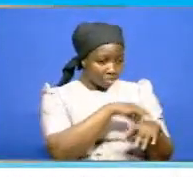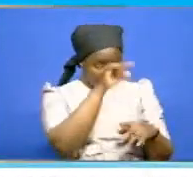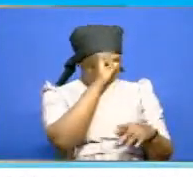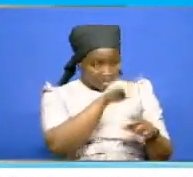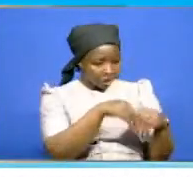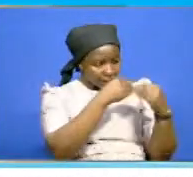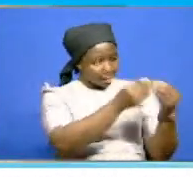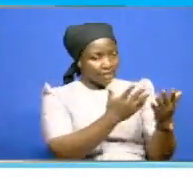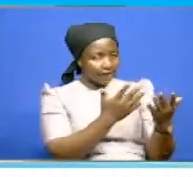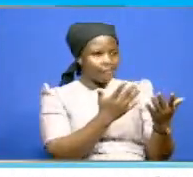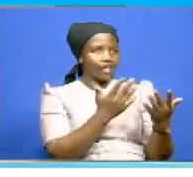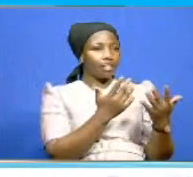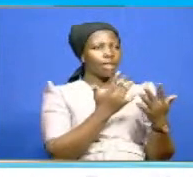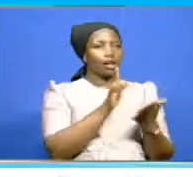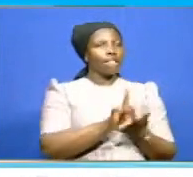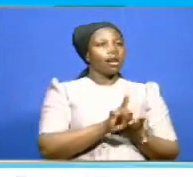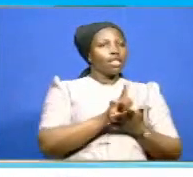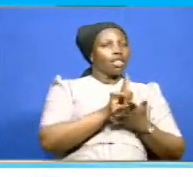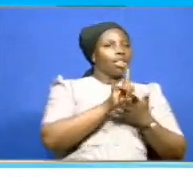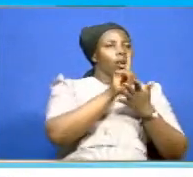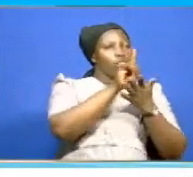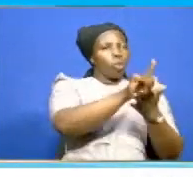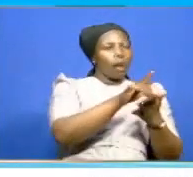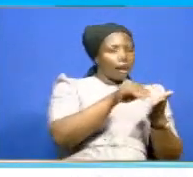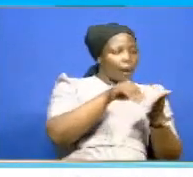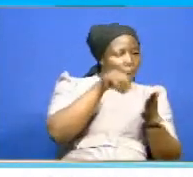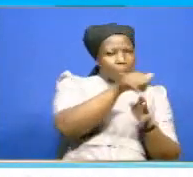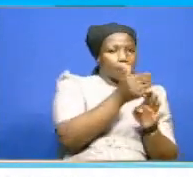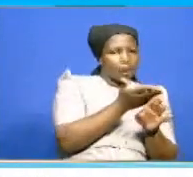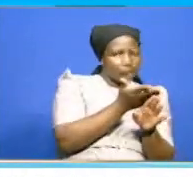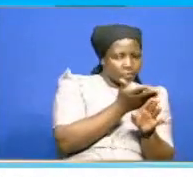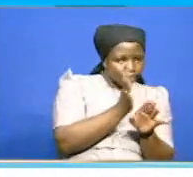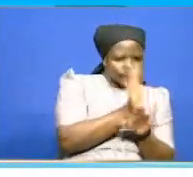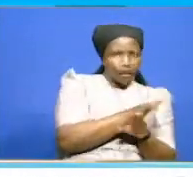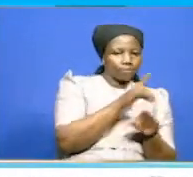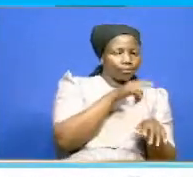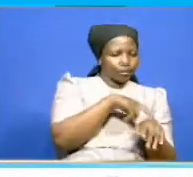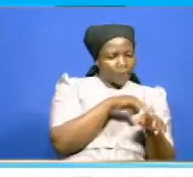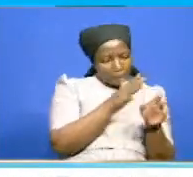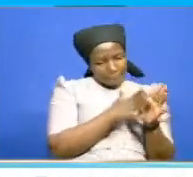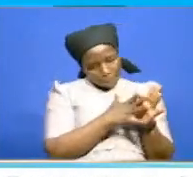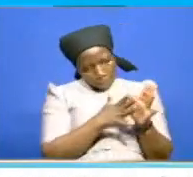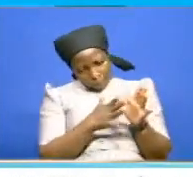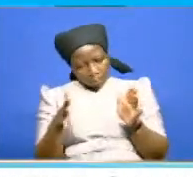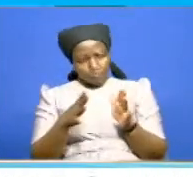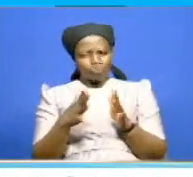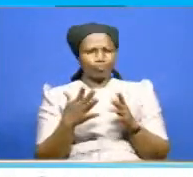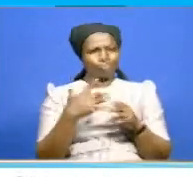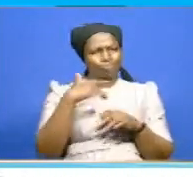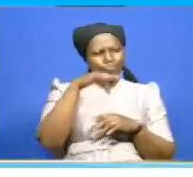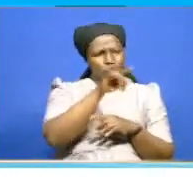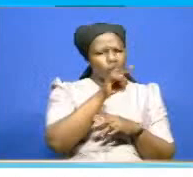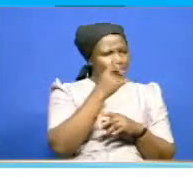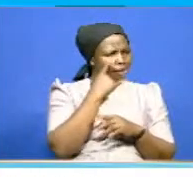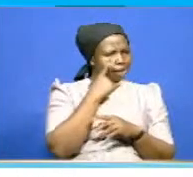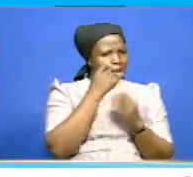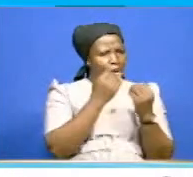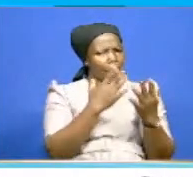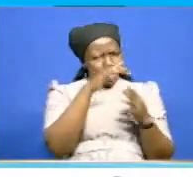issued a loan repayment moratorium, how many people did you see